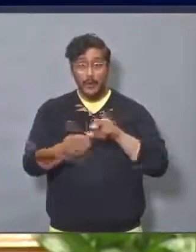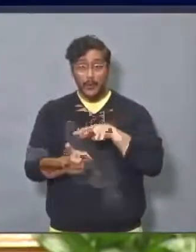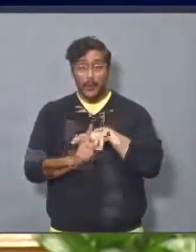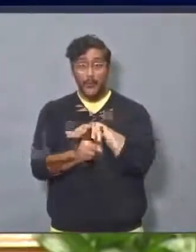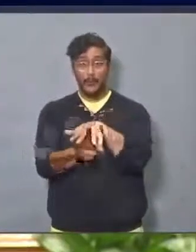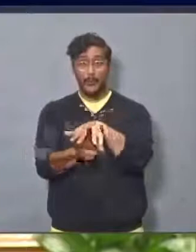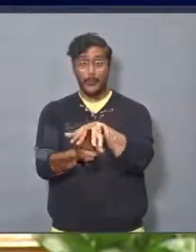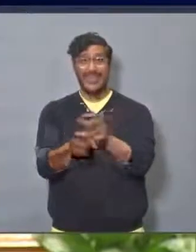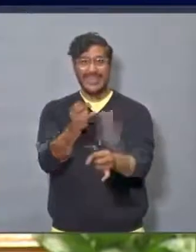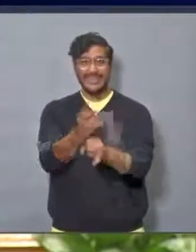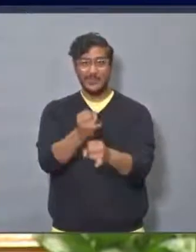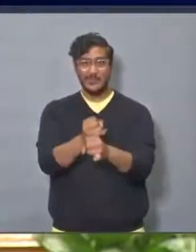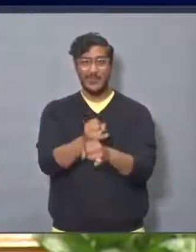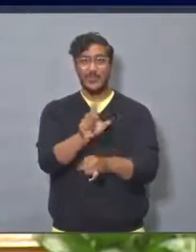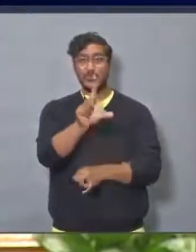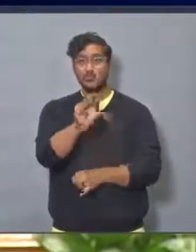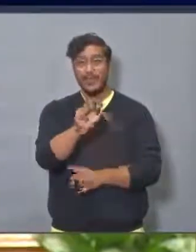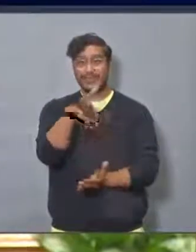institutional settings is